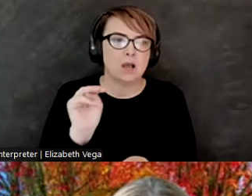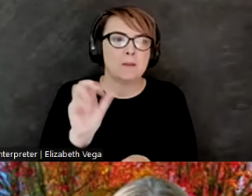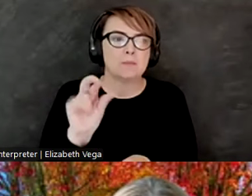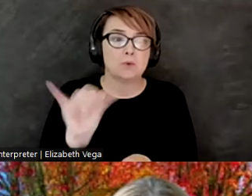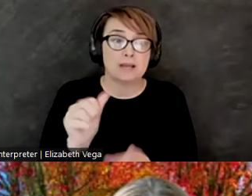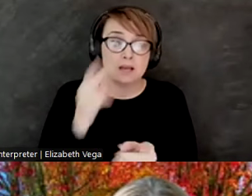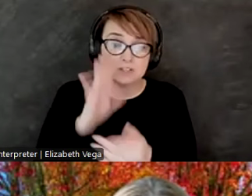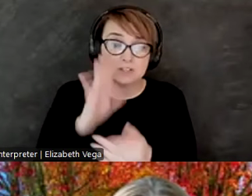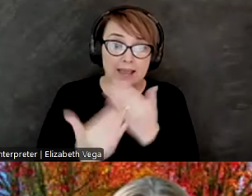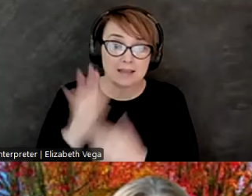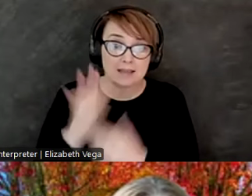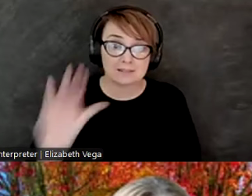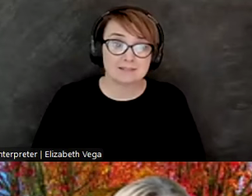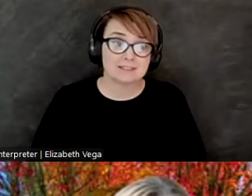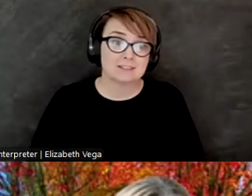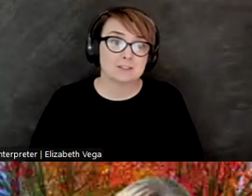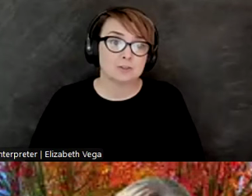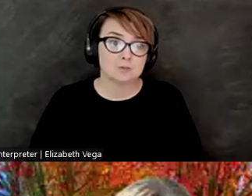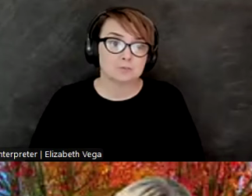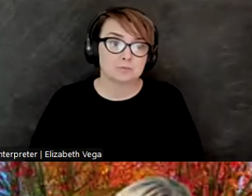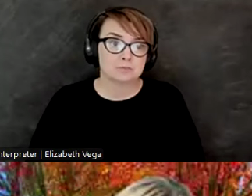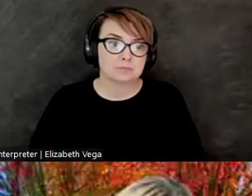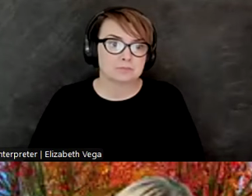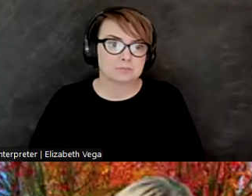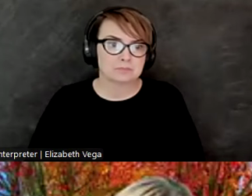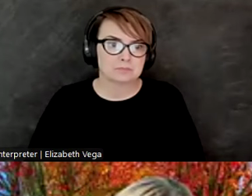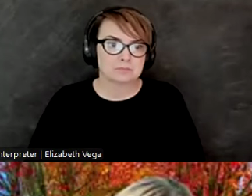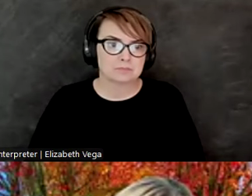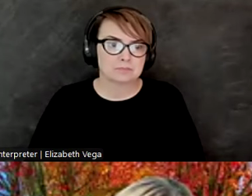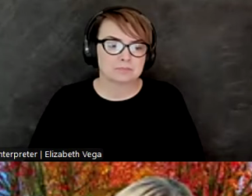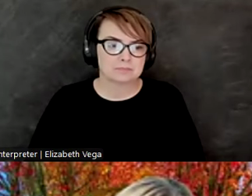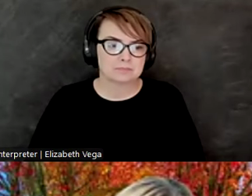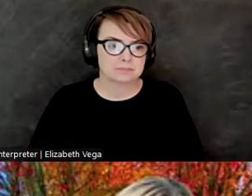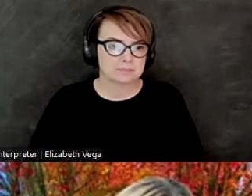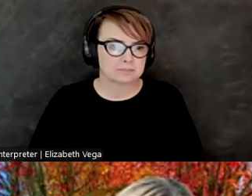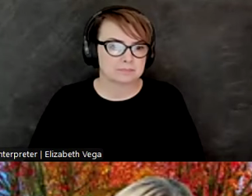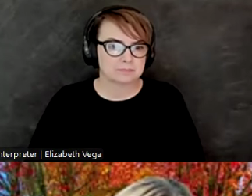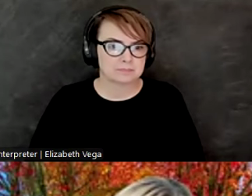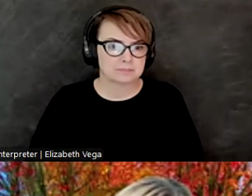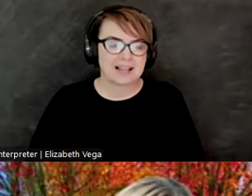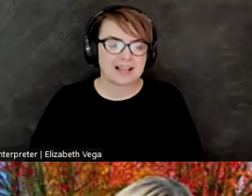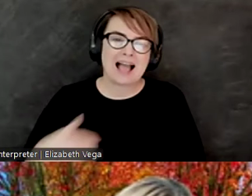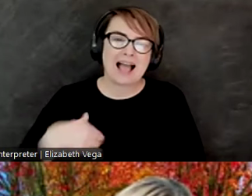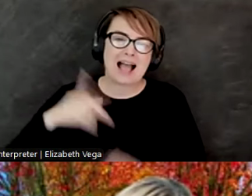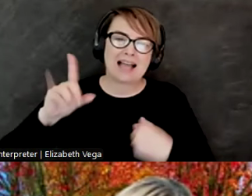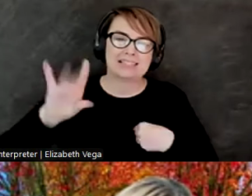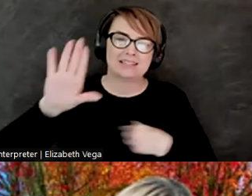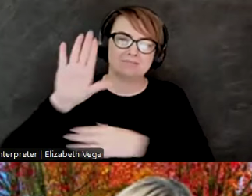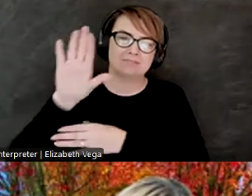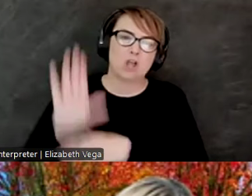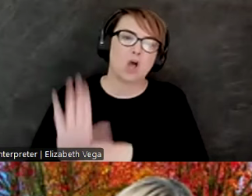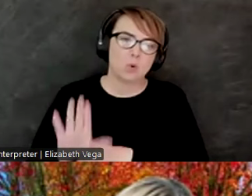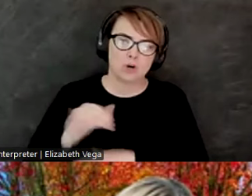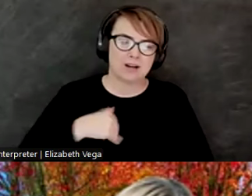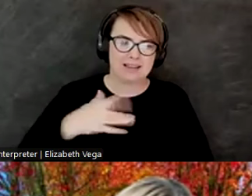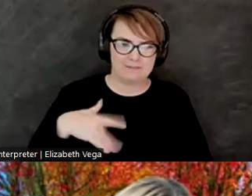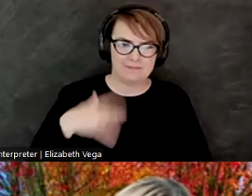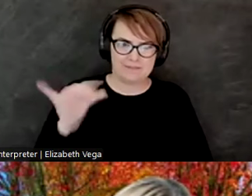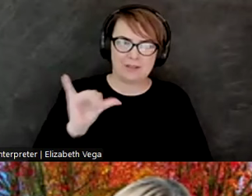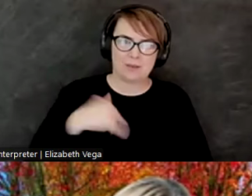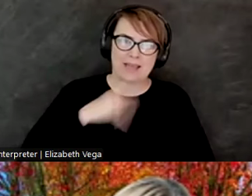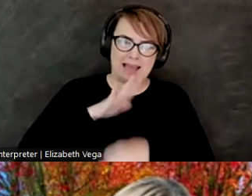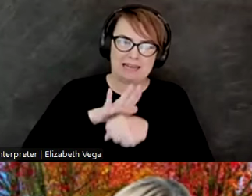ahead. I lowered it. It felt to me that we had enough. We had five volunteers